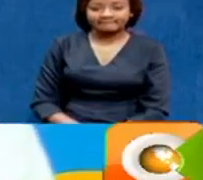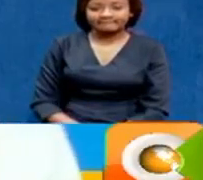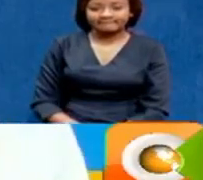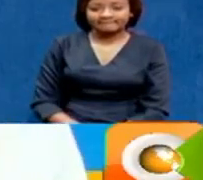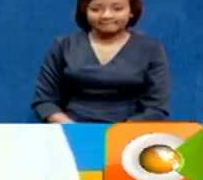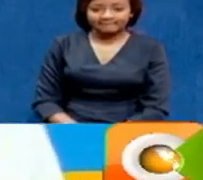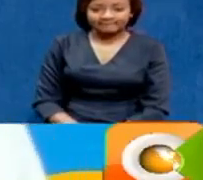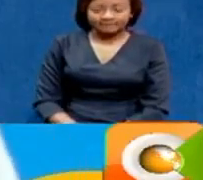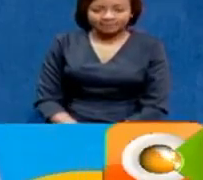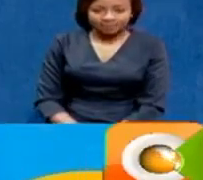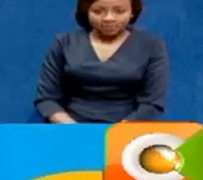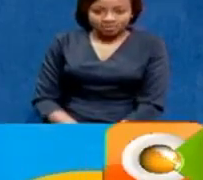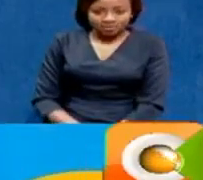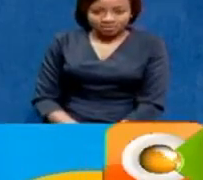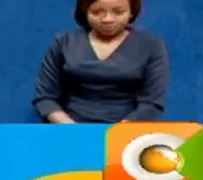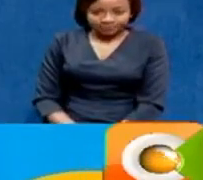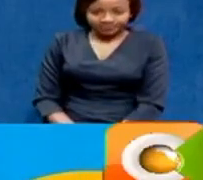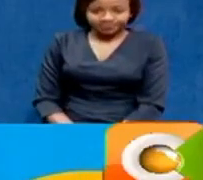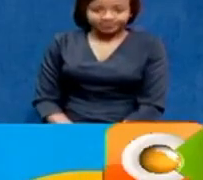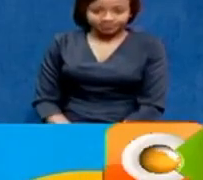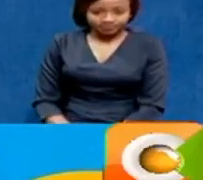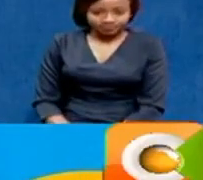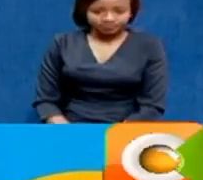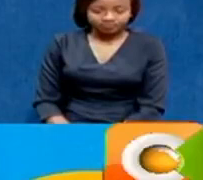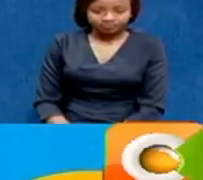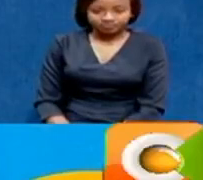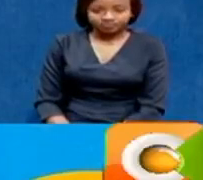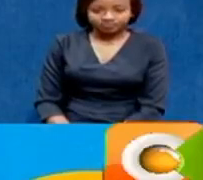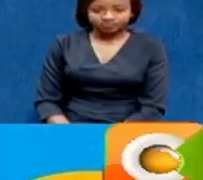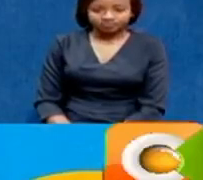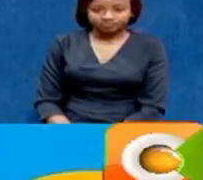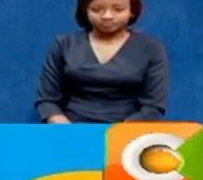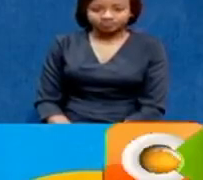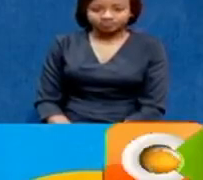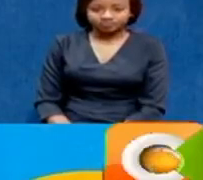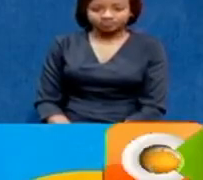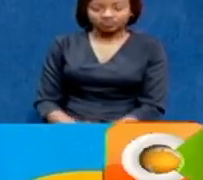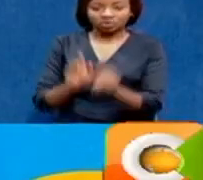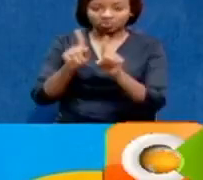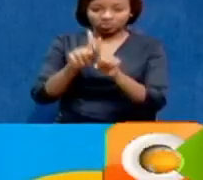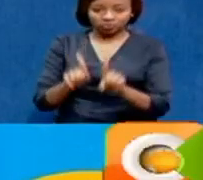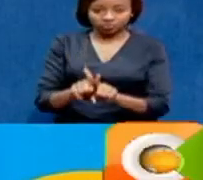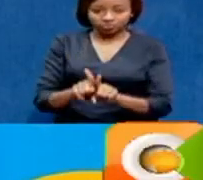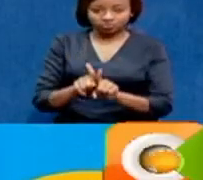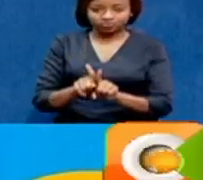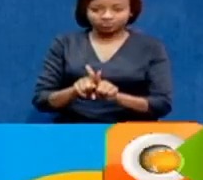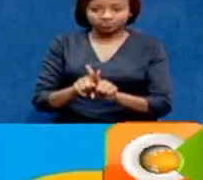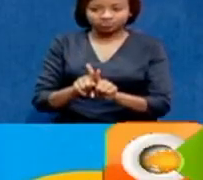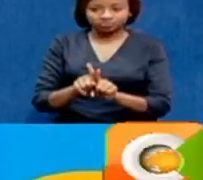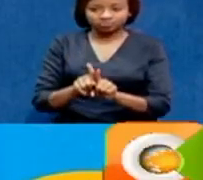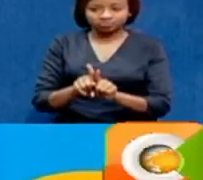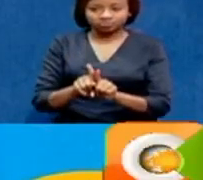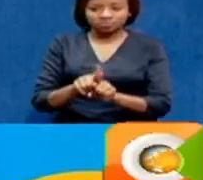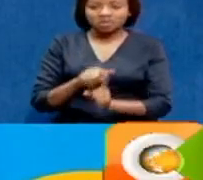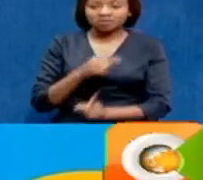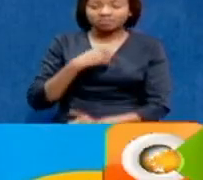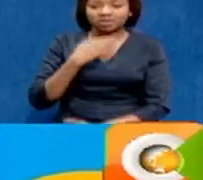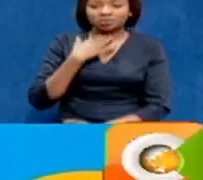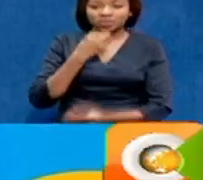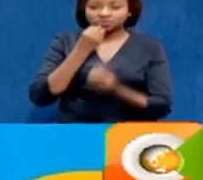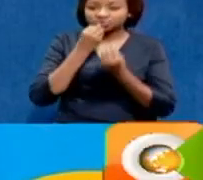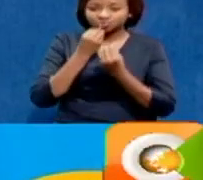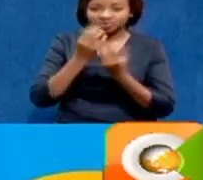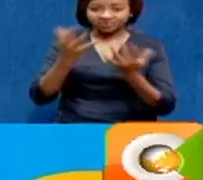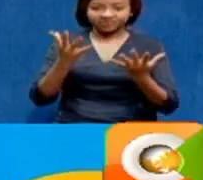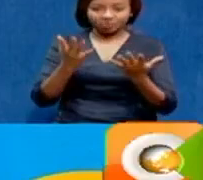condolences. As I conclude, I take this opportunity to also share with you